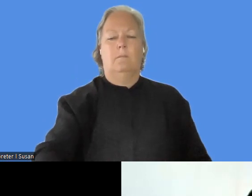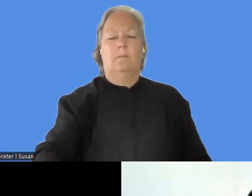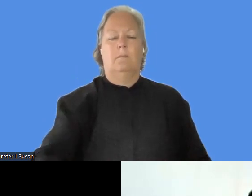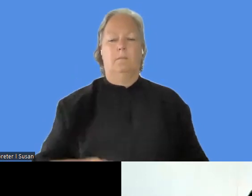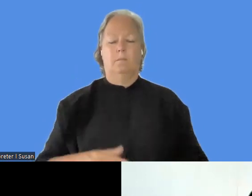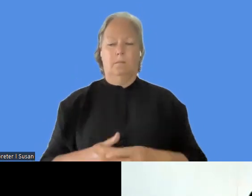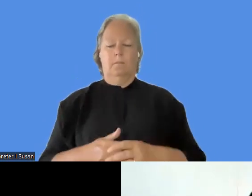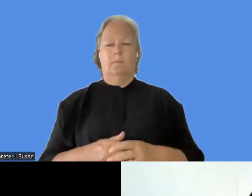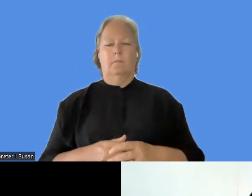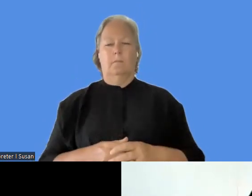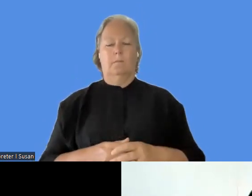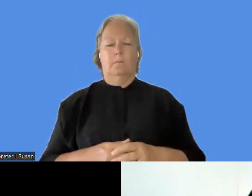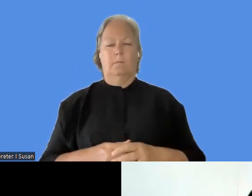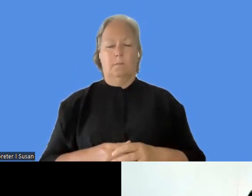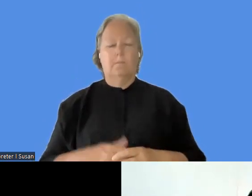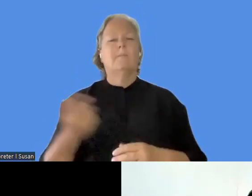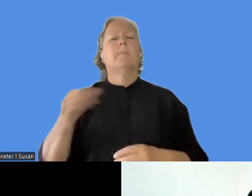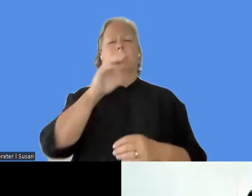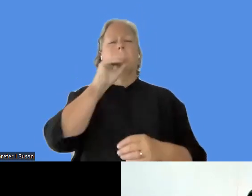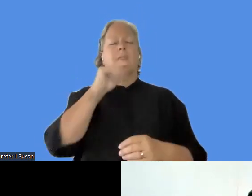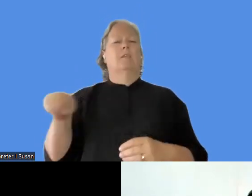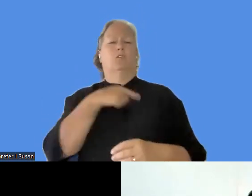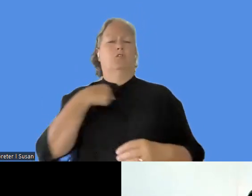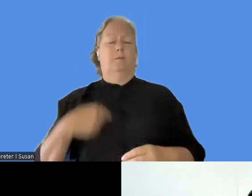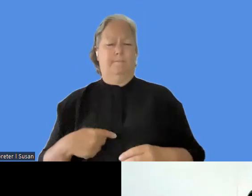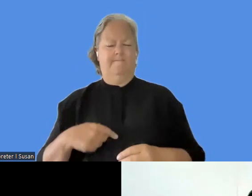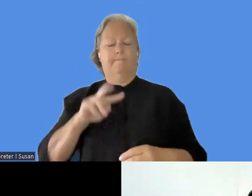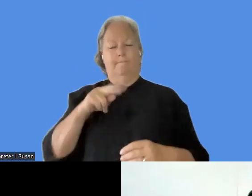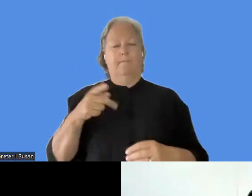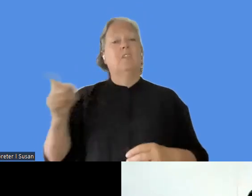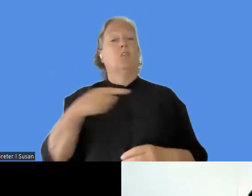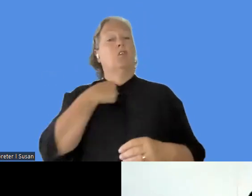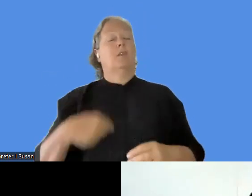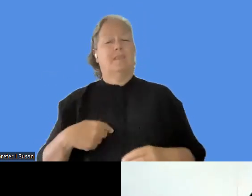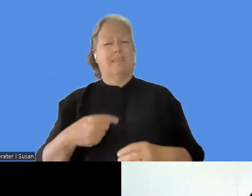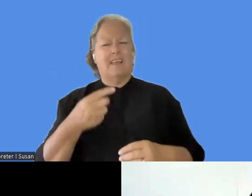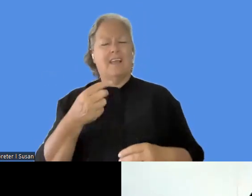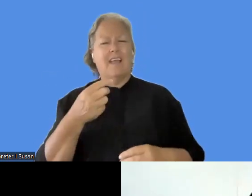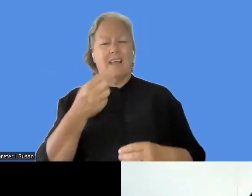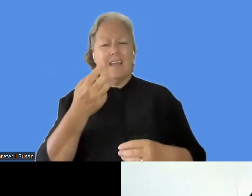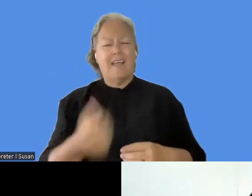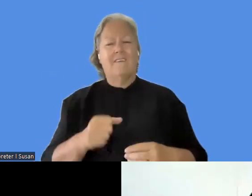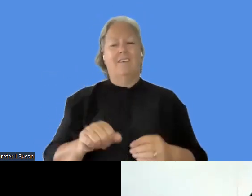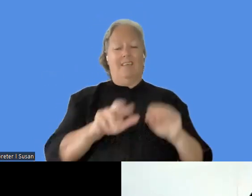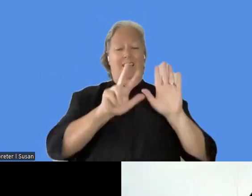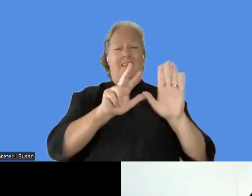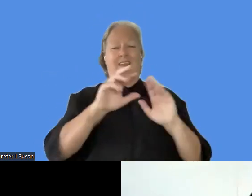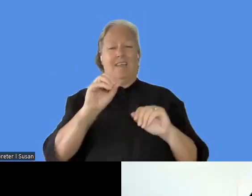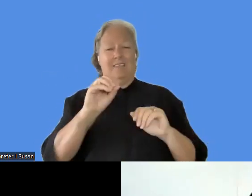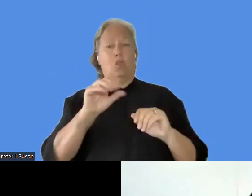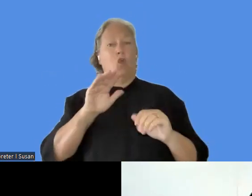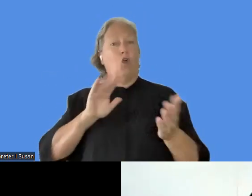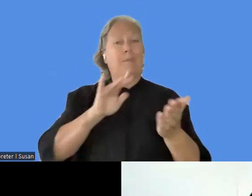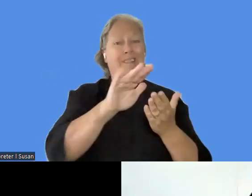the Federation to offer precise services. China has 18.5 million people with disabilities. So